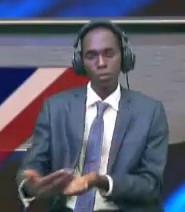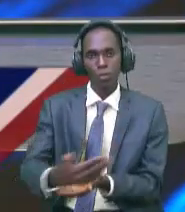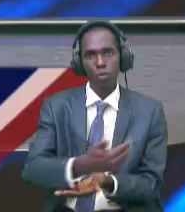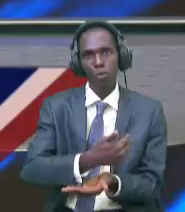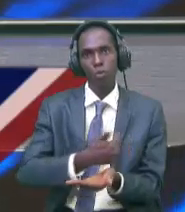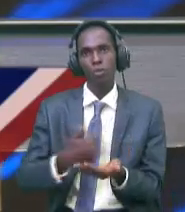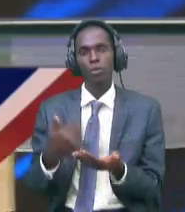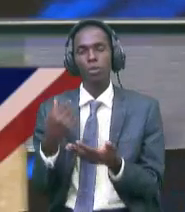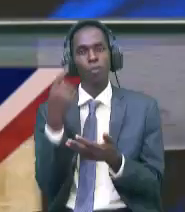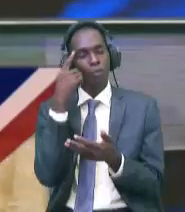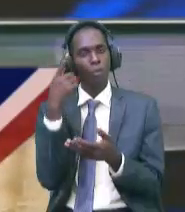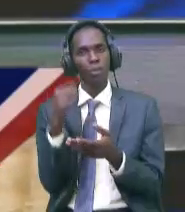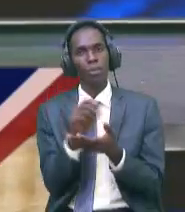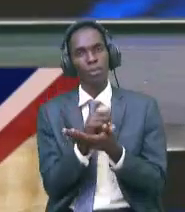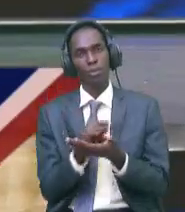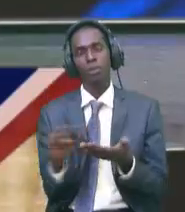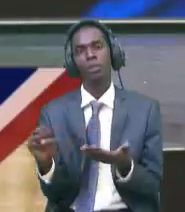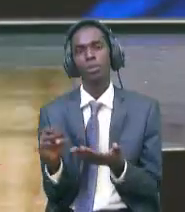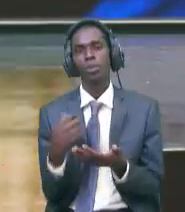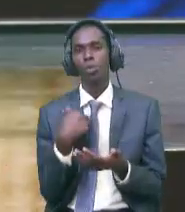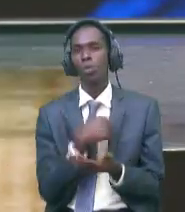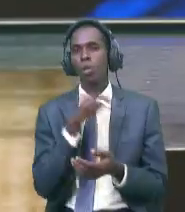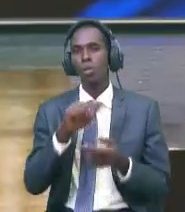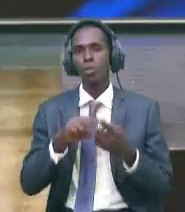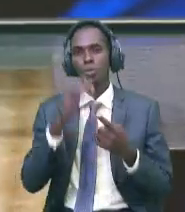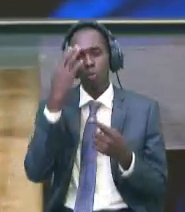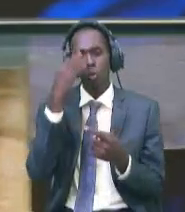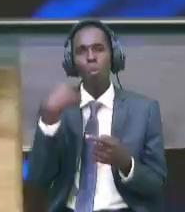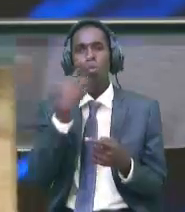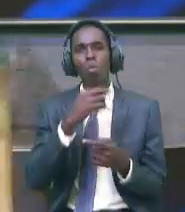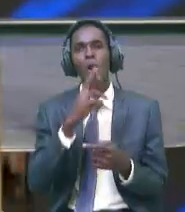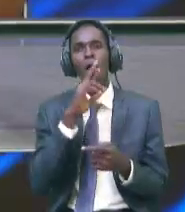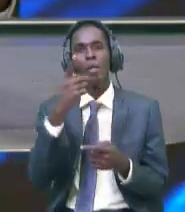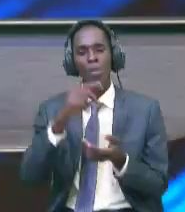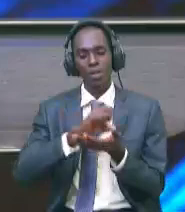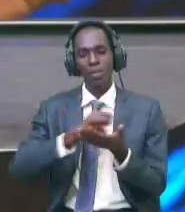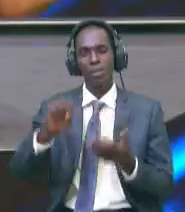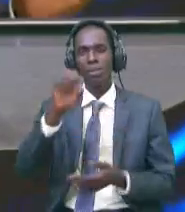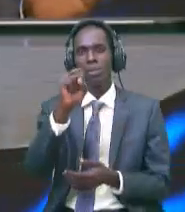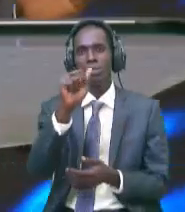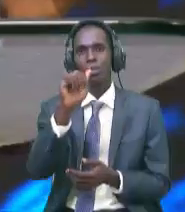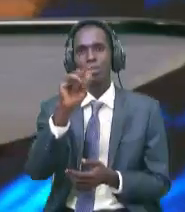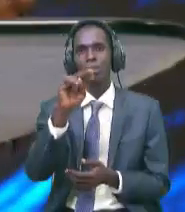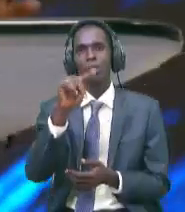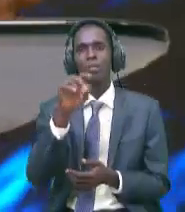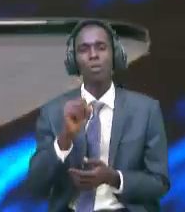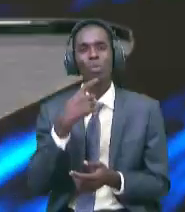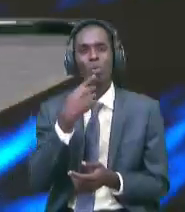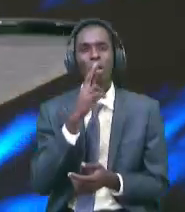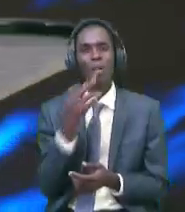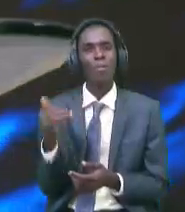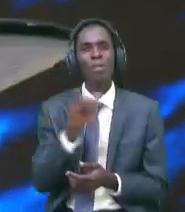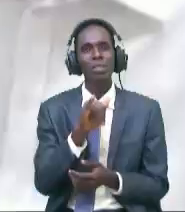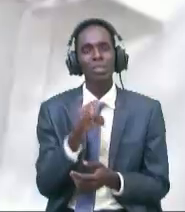the saints. And so we need to know who the saints are, because the saints are at the